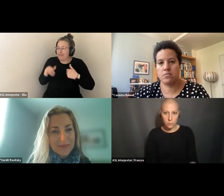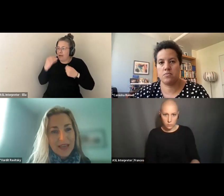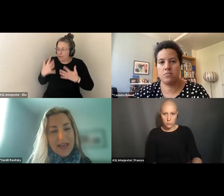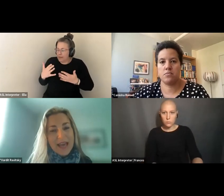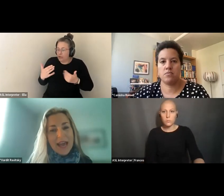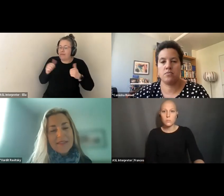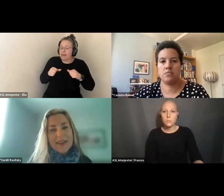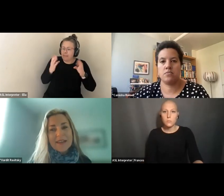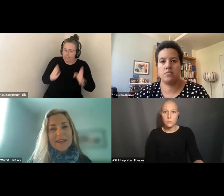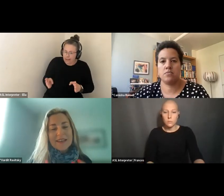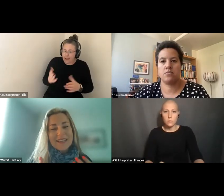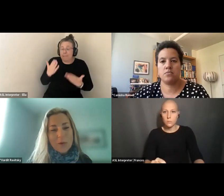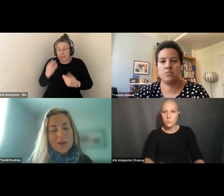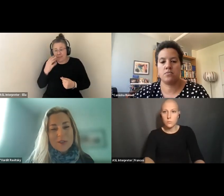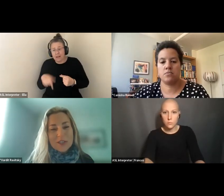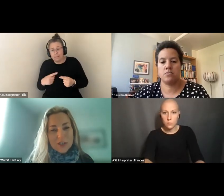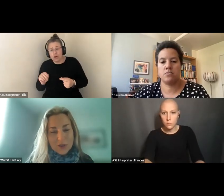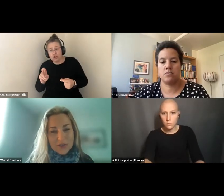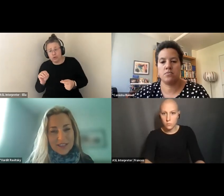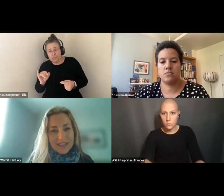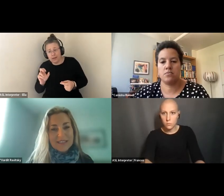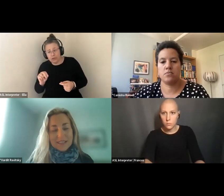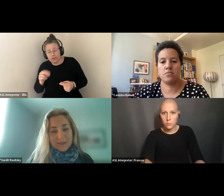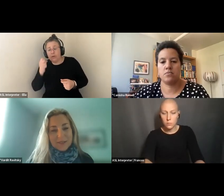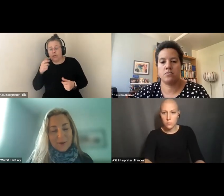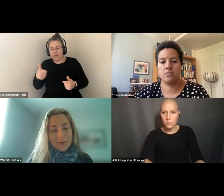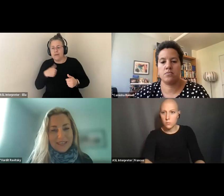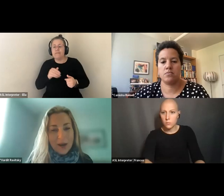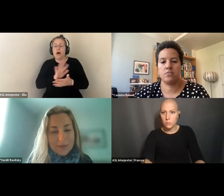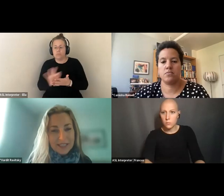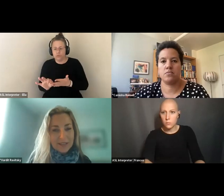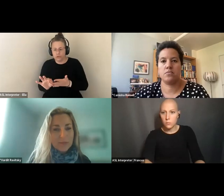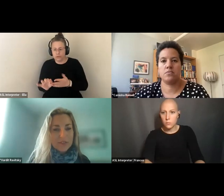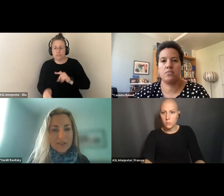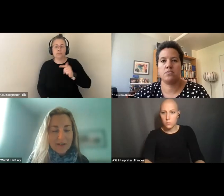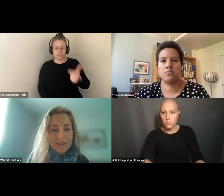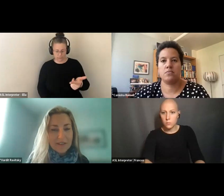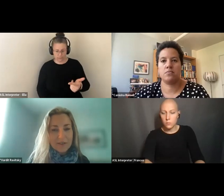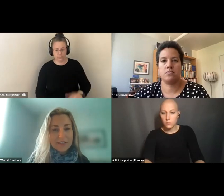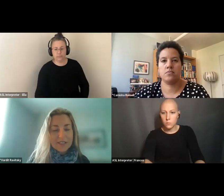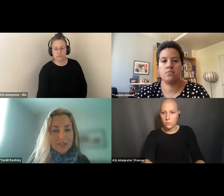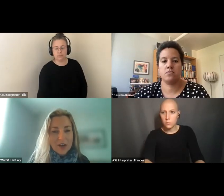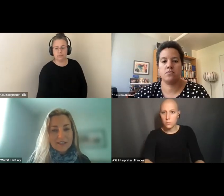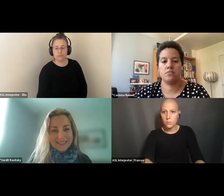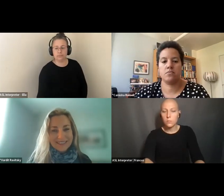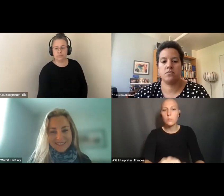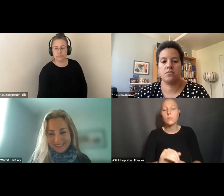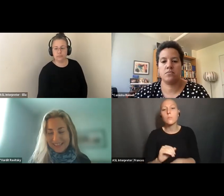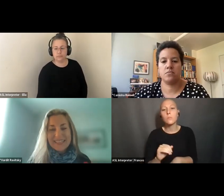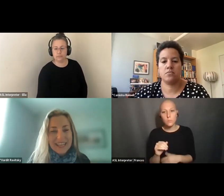options. And then in order to ensure that, you know, counseling, the provision of healthcare does